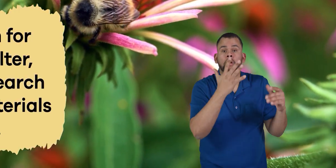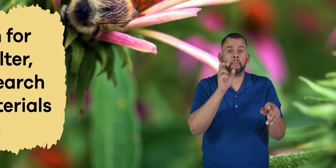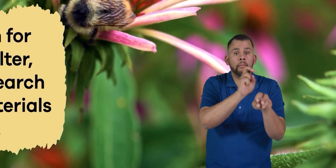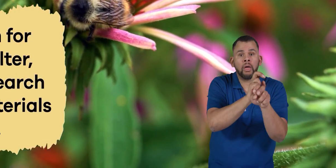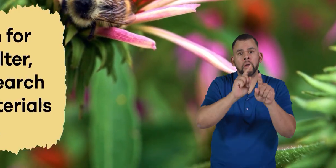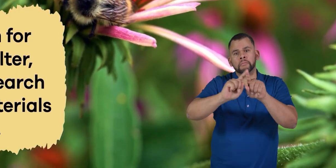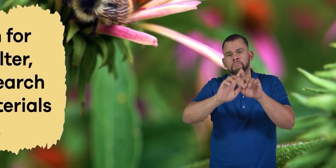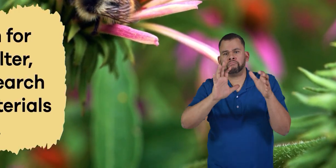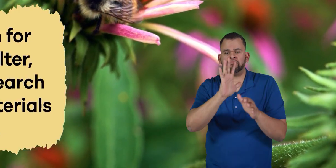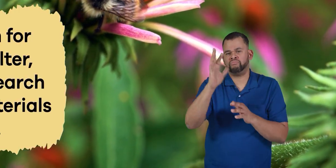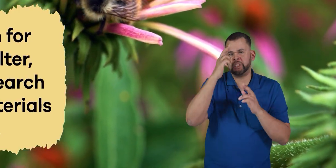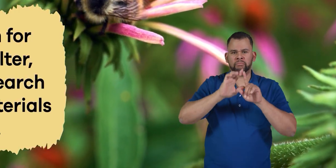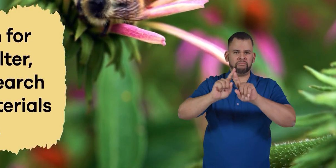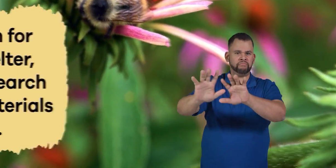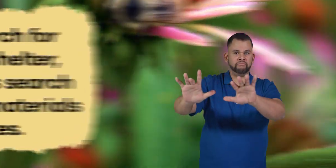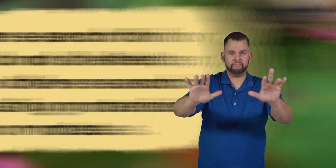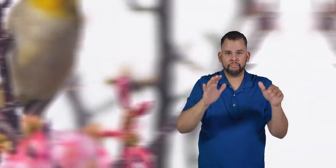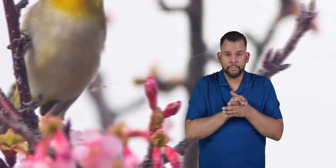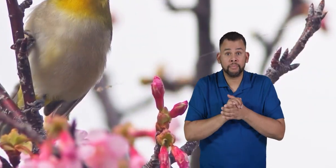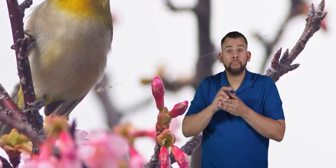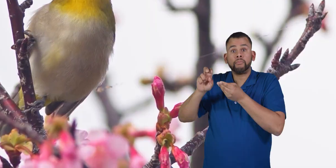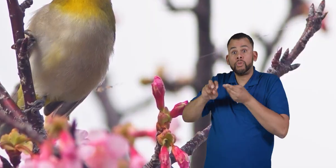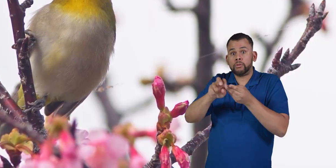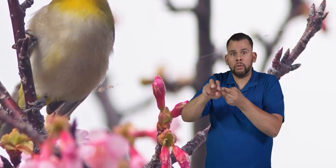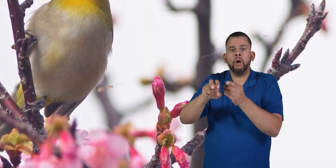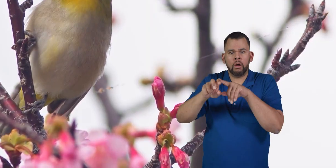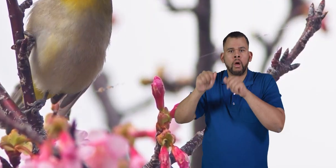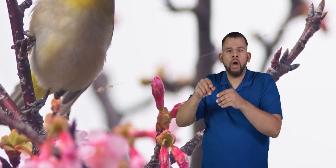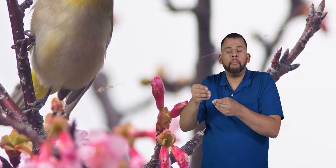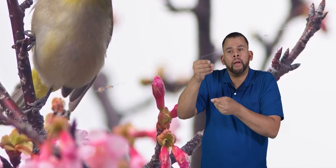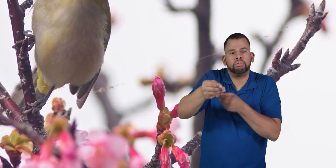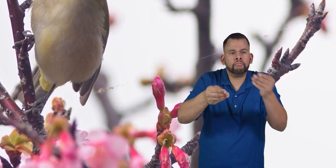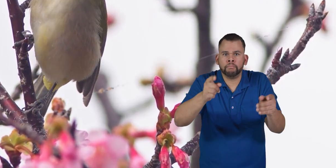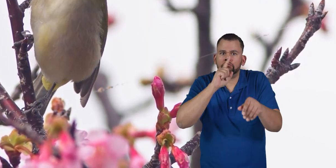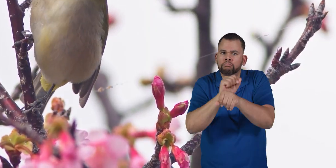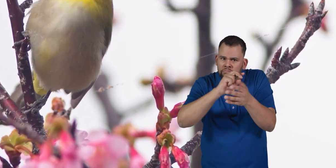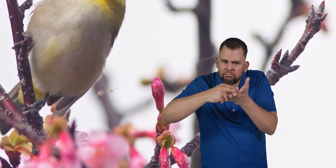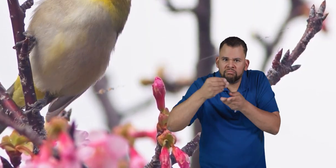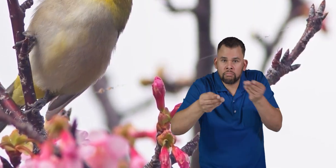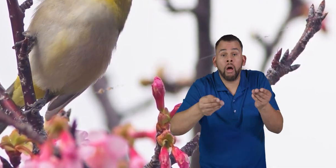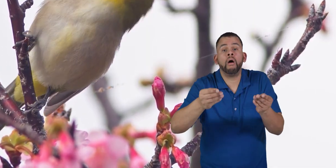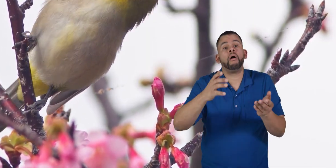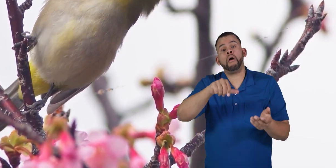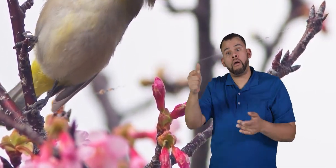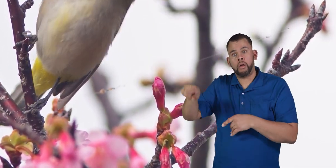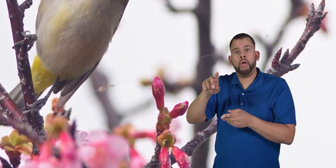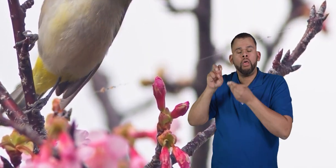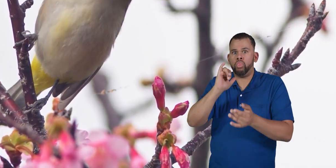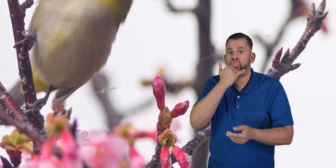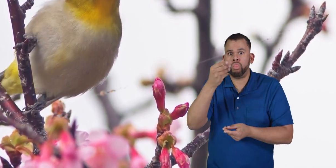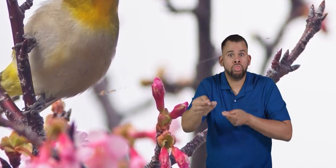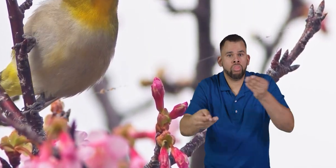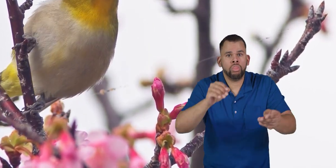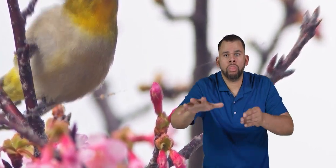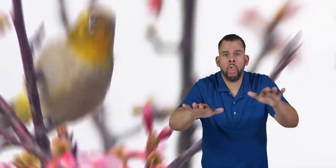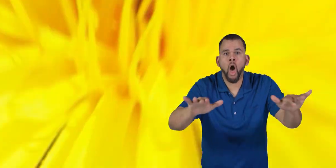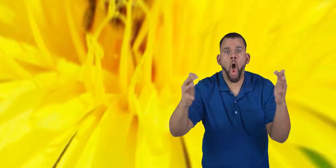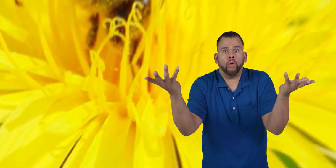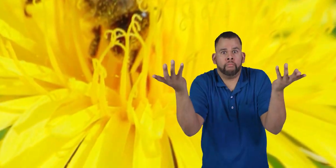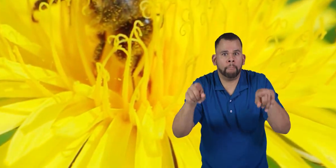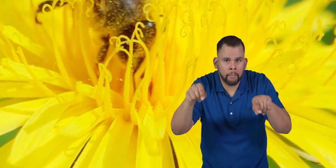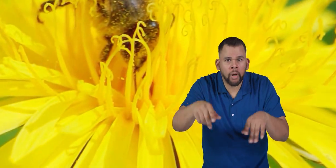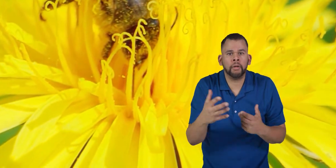search for nesting materials or mates pollinators may move pollen on purpose while others do it by accident